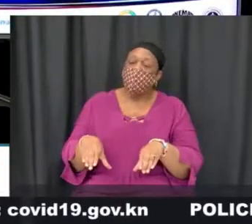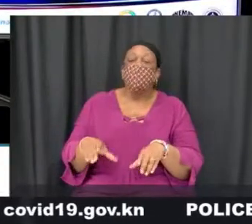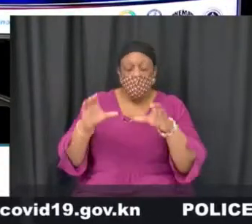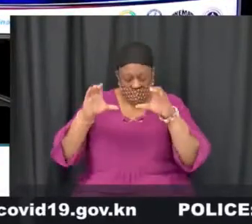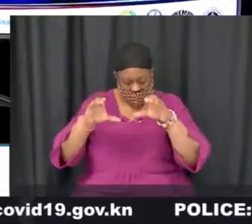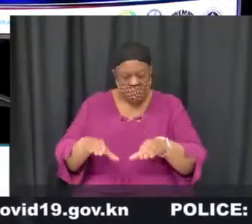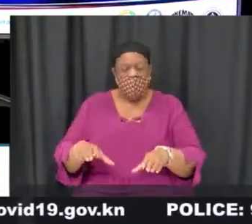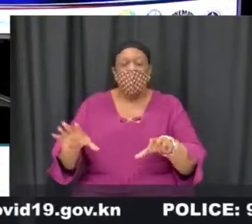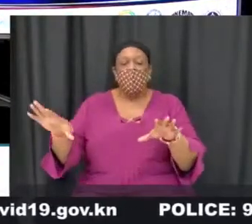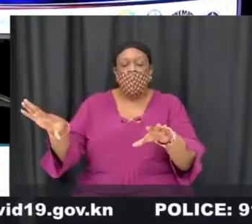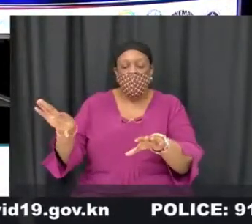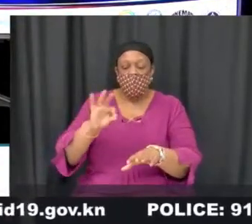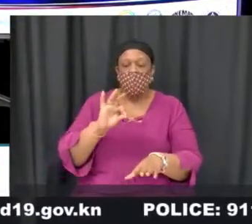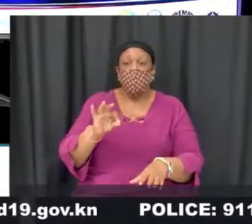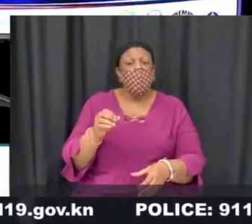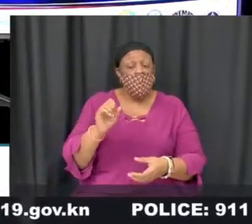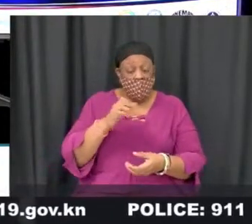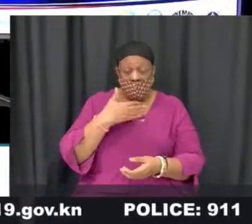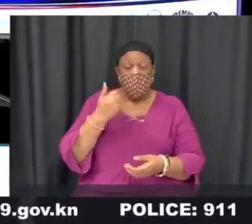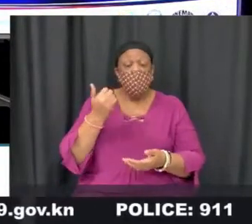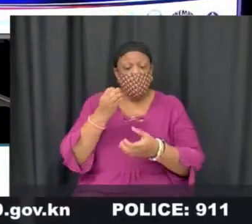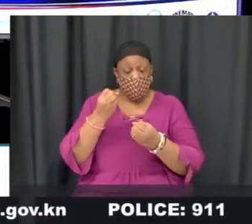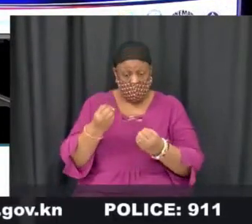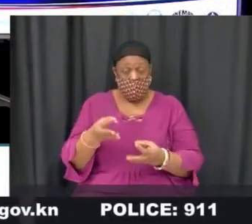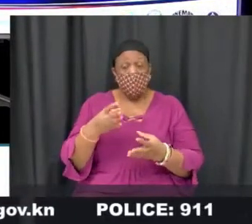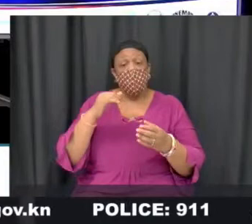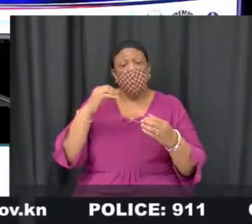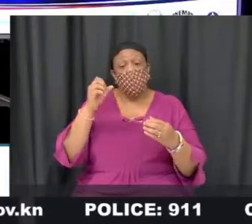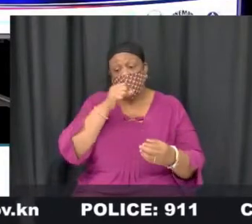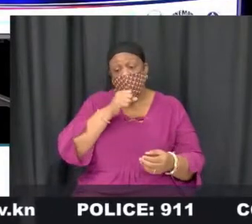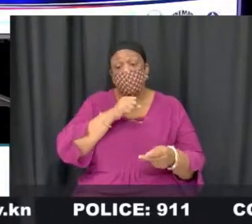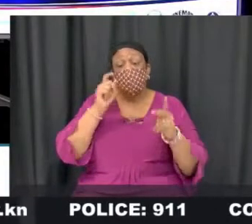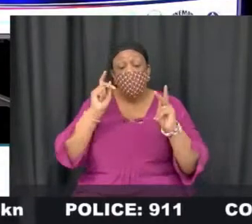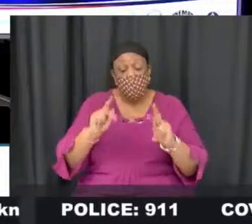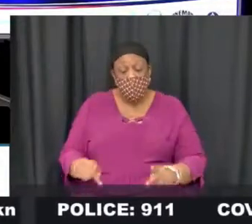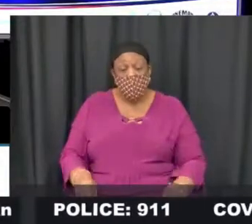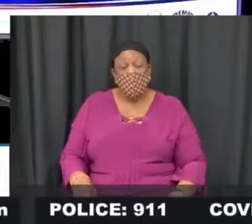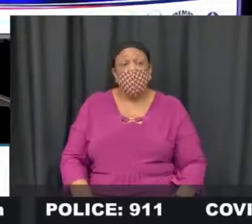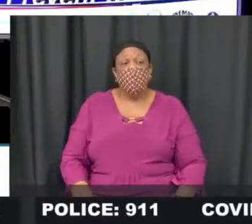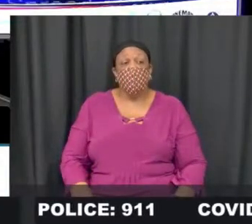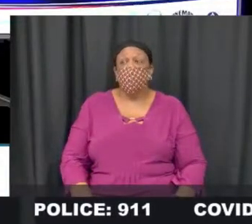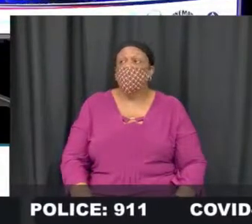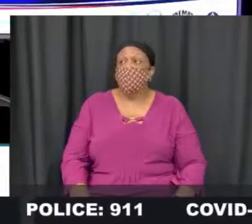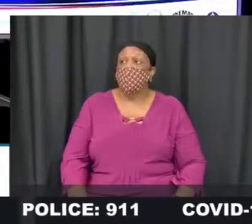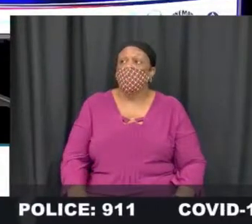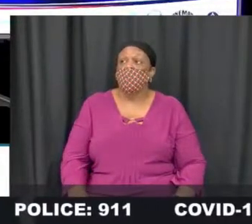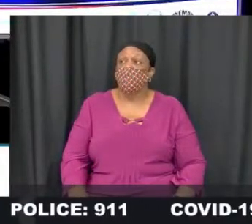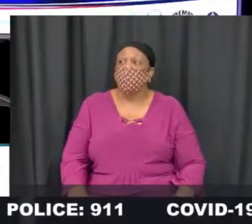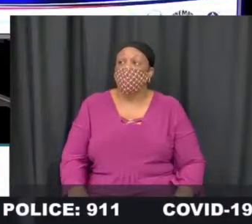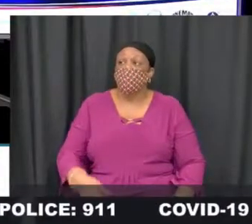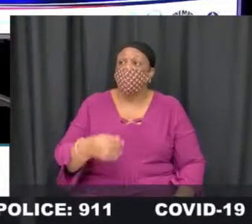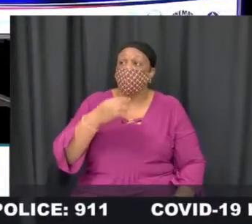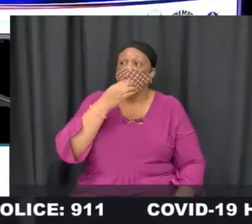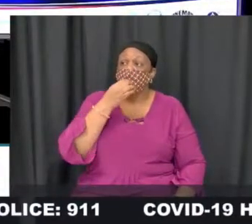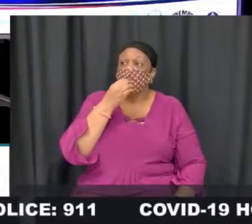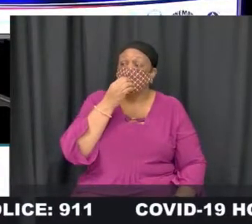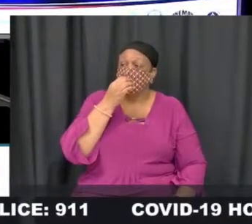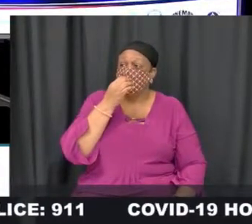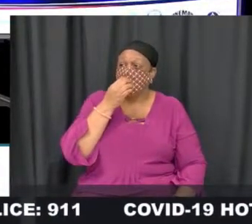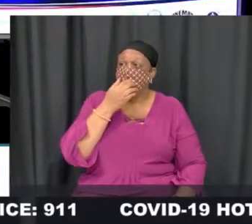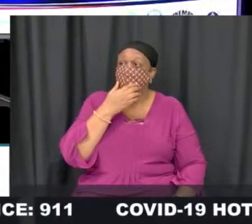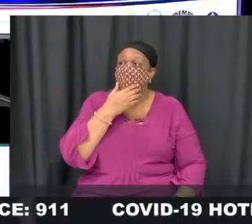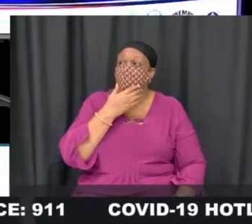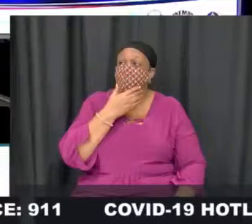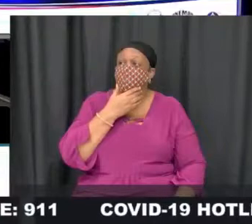can have the vaccine. And so we have had a significant number of persons. I'm pretty certain there are persons out there looking at me now and saying that I am 83, I